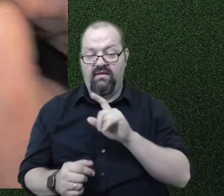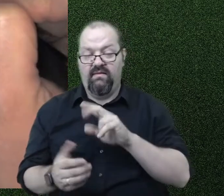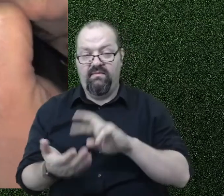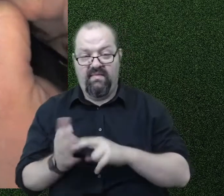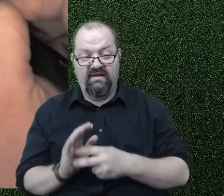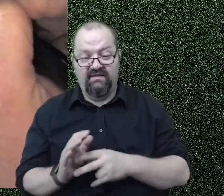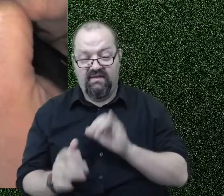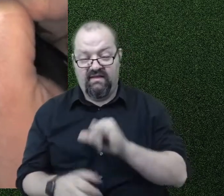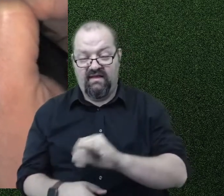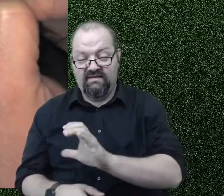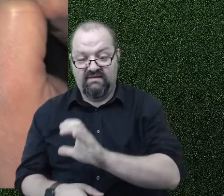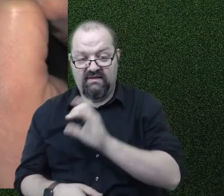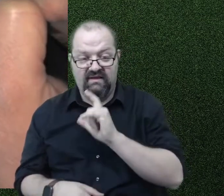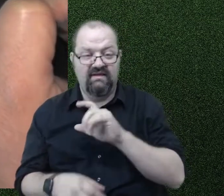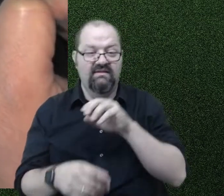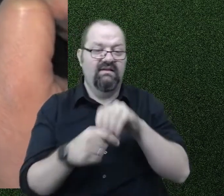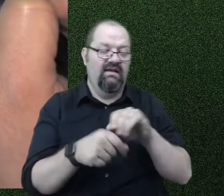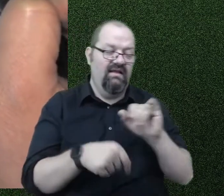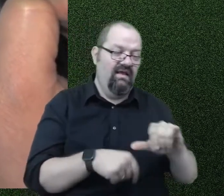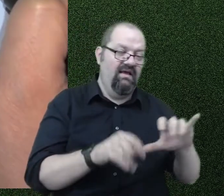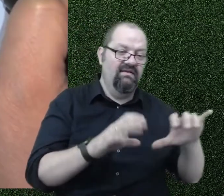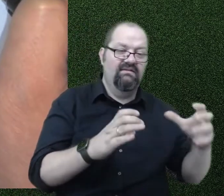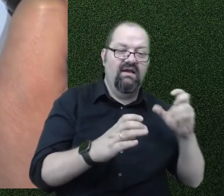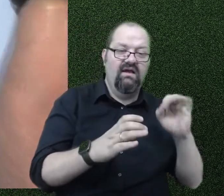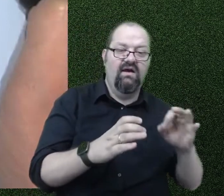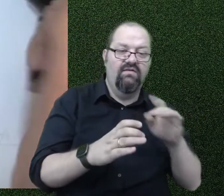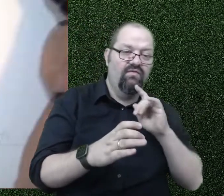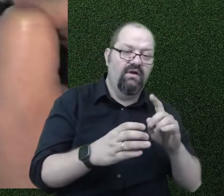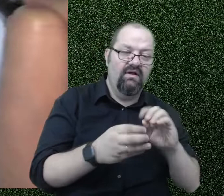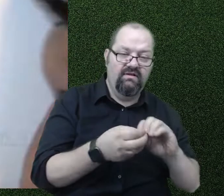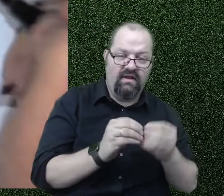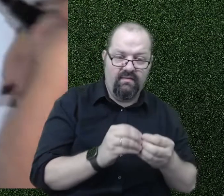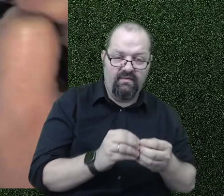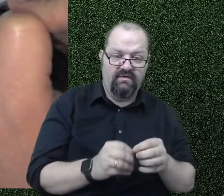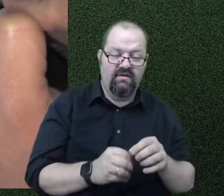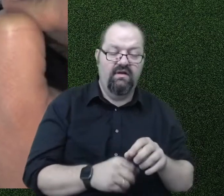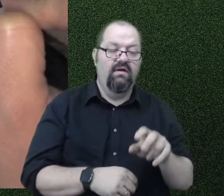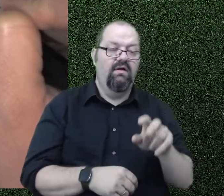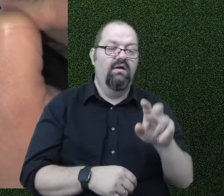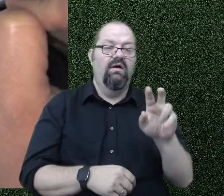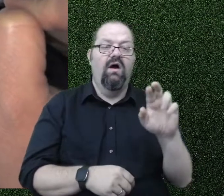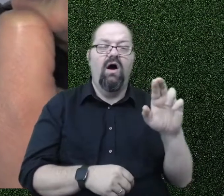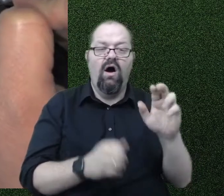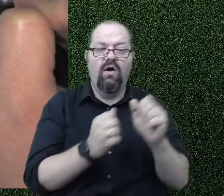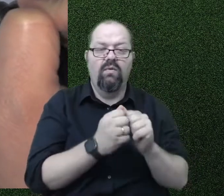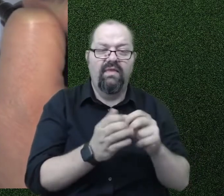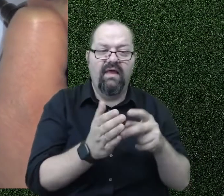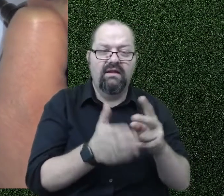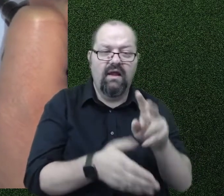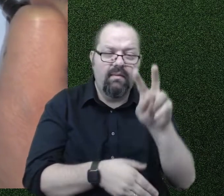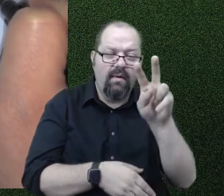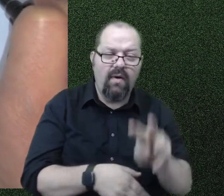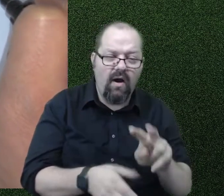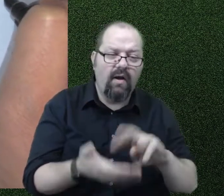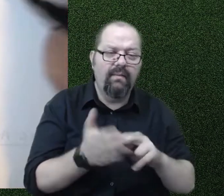and that set is the set of real numbers. The R with the double bars is the reals.